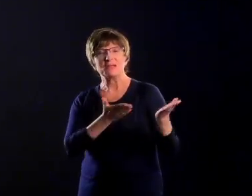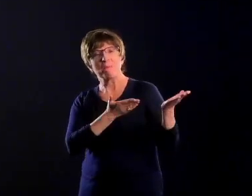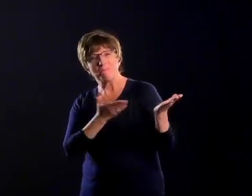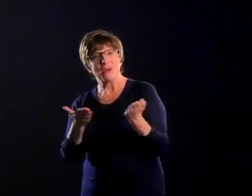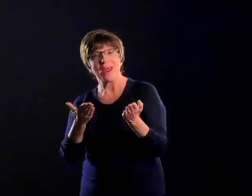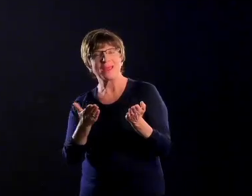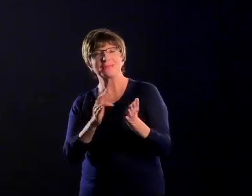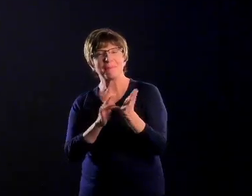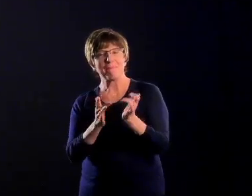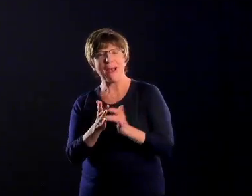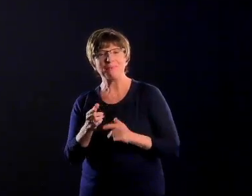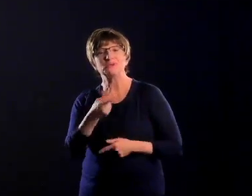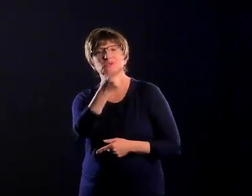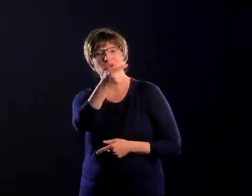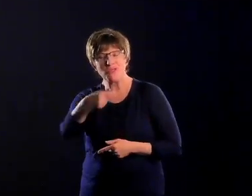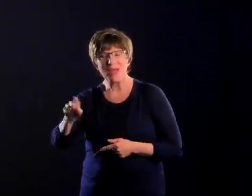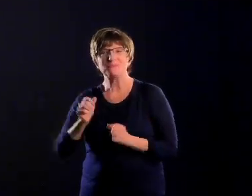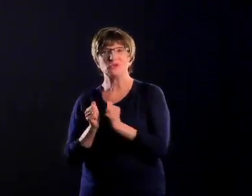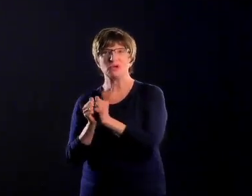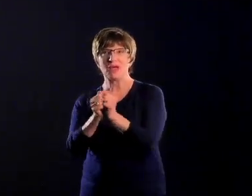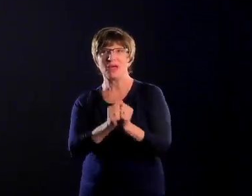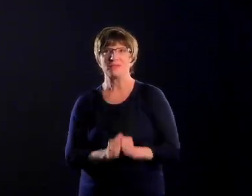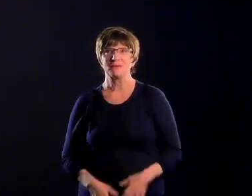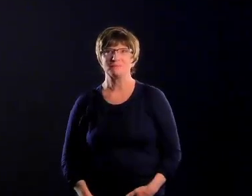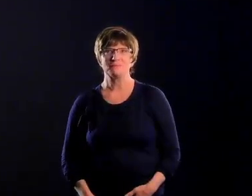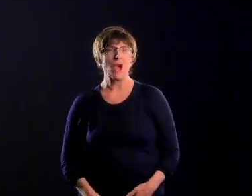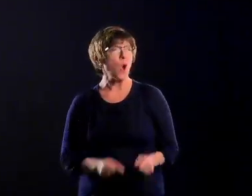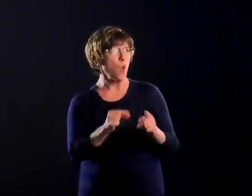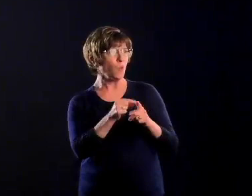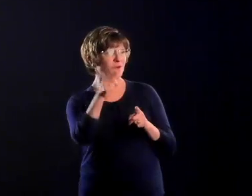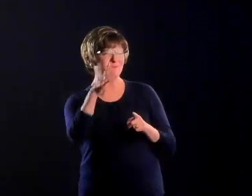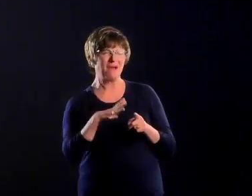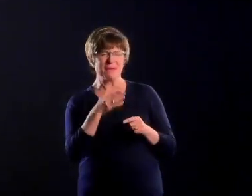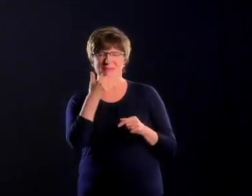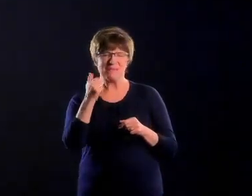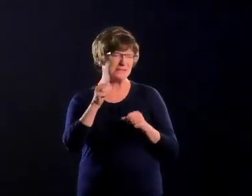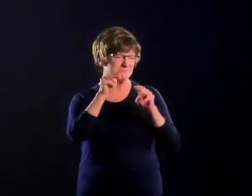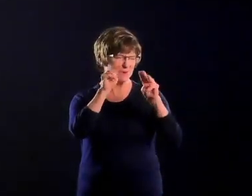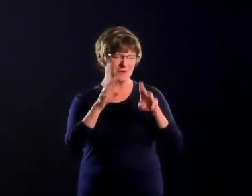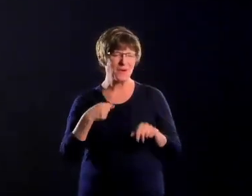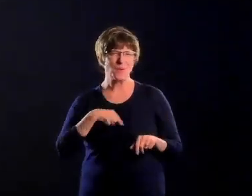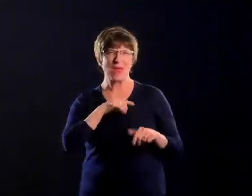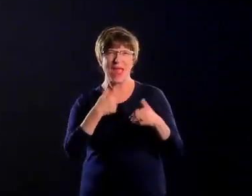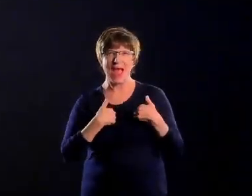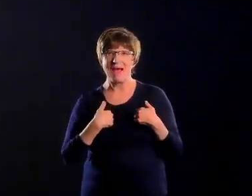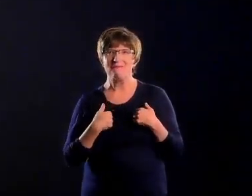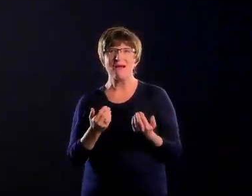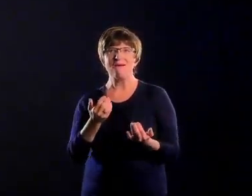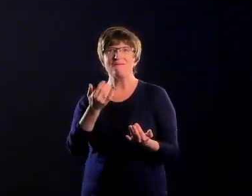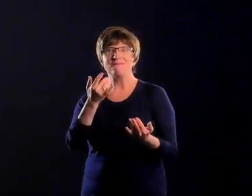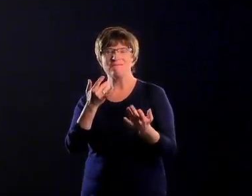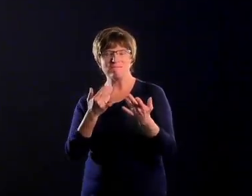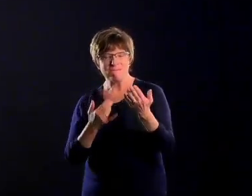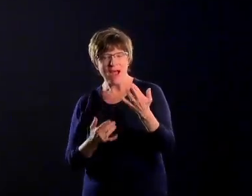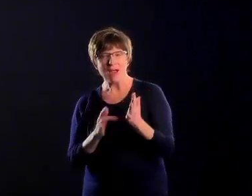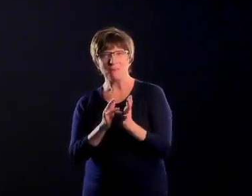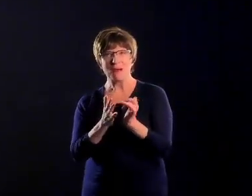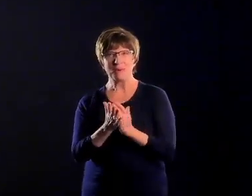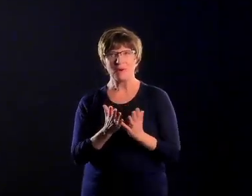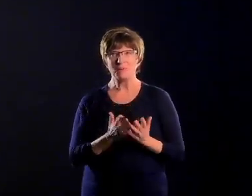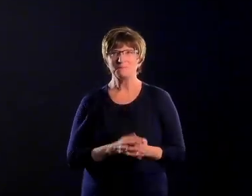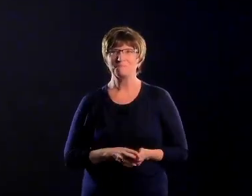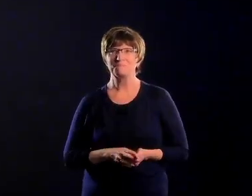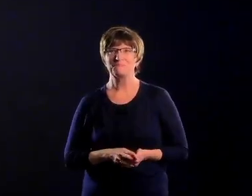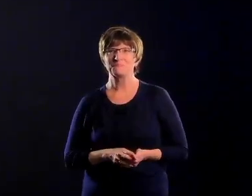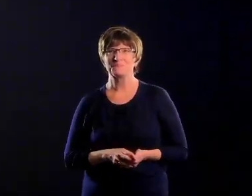together. The Word of God is the best miracle that we have. The Fire Bible, bringing the fire of God's Word